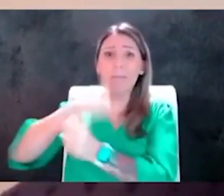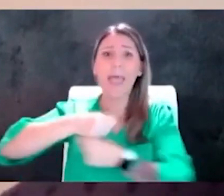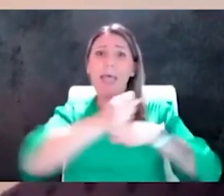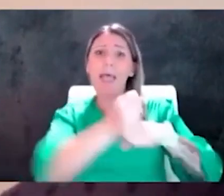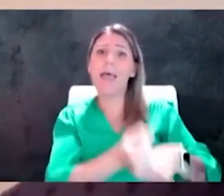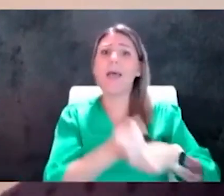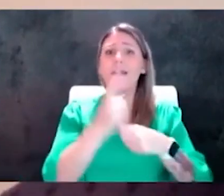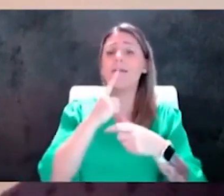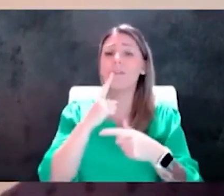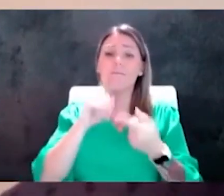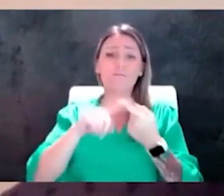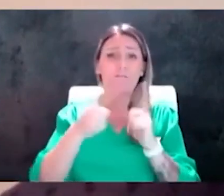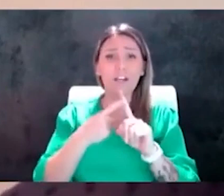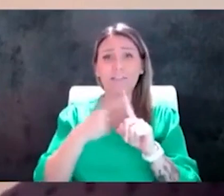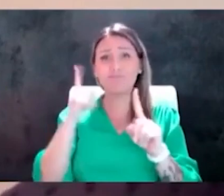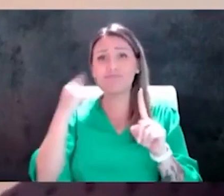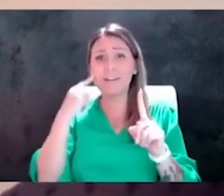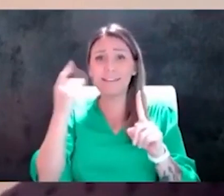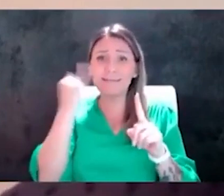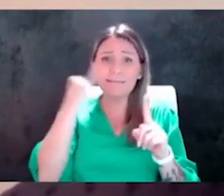idea.